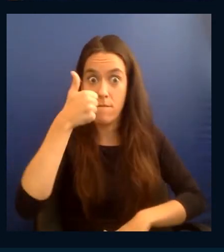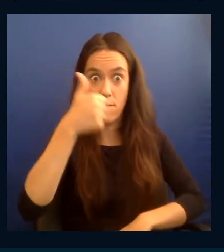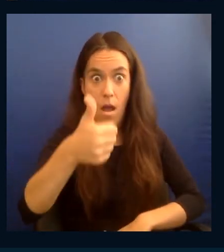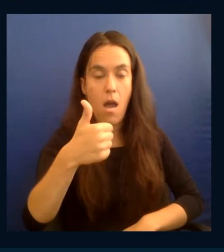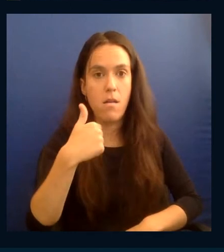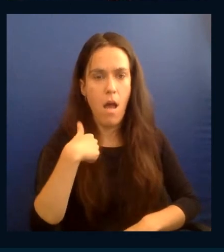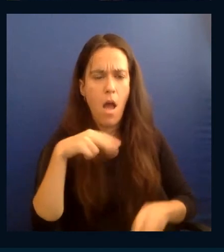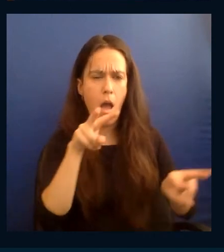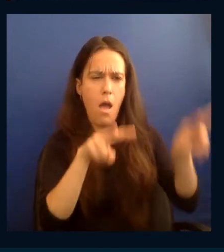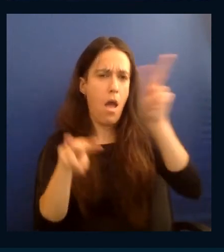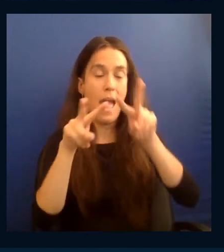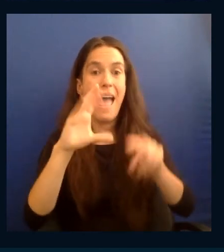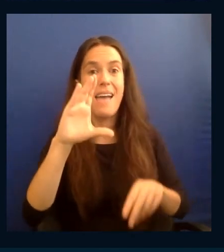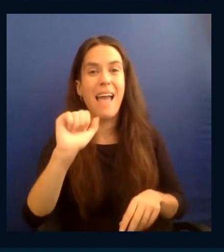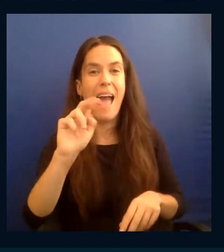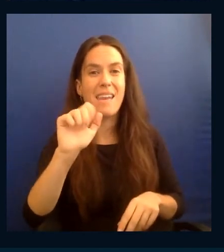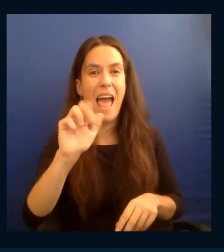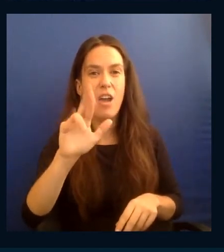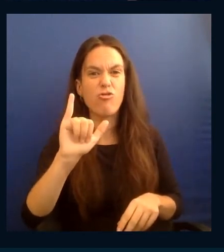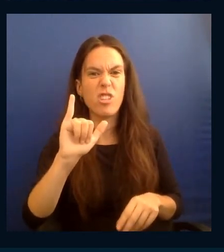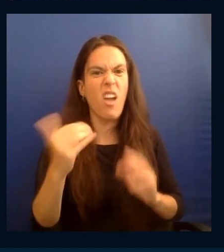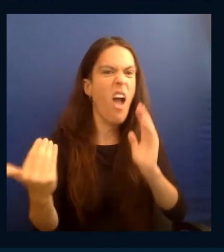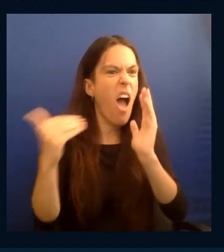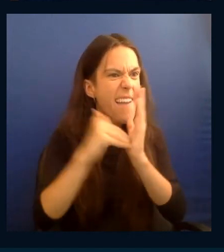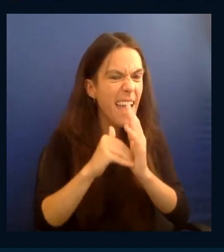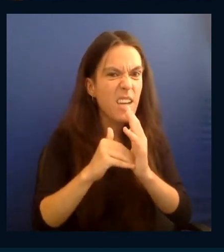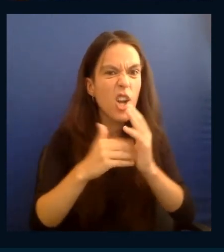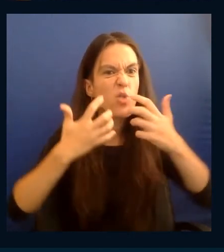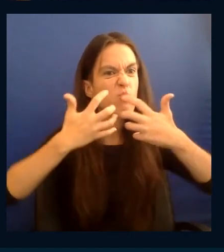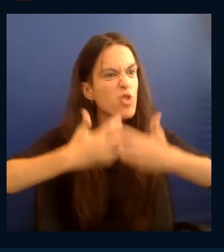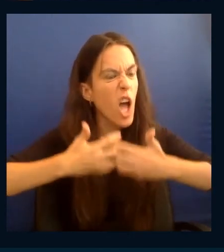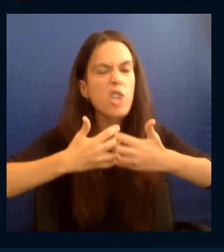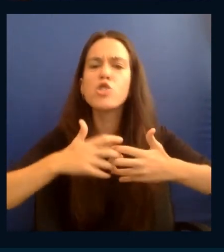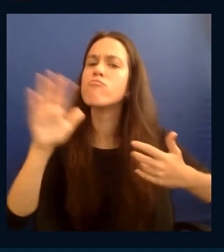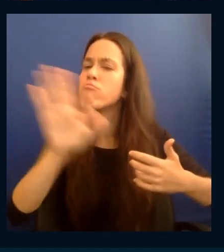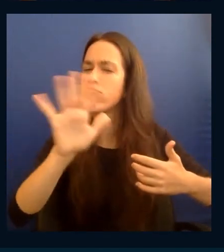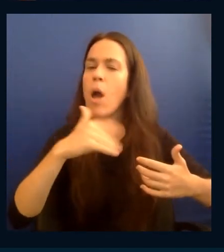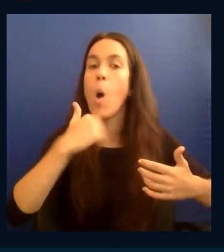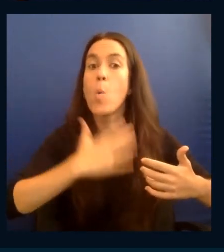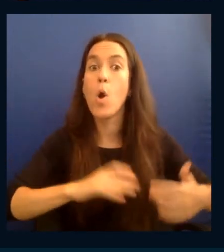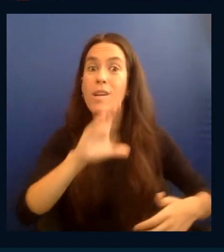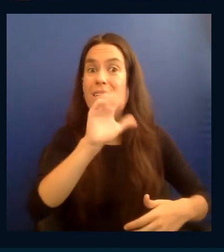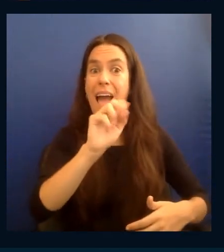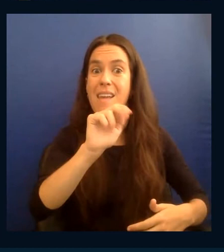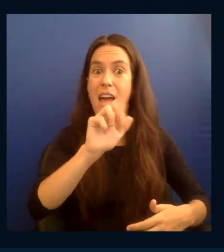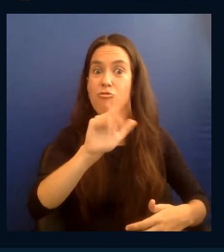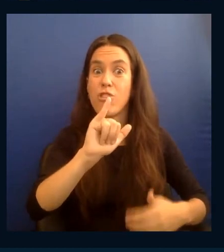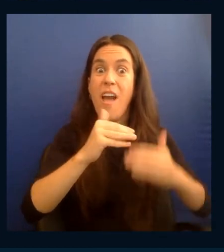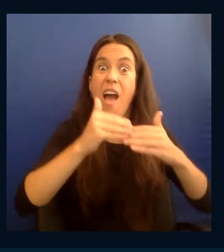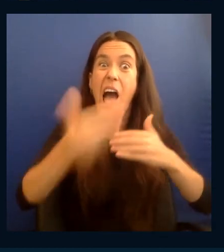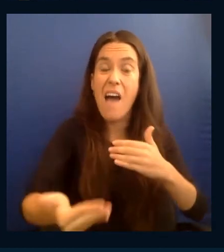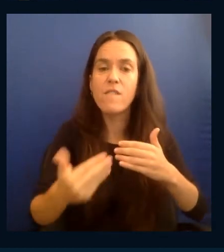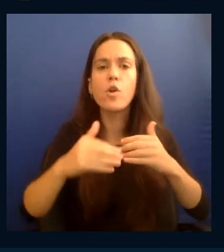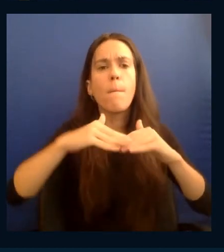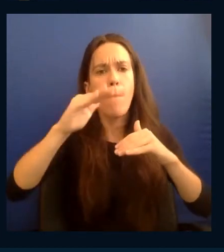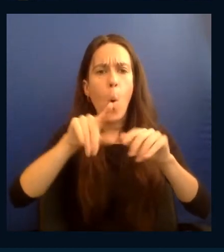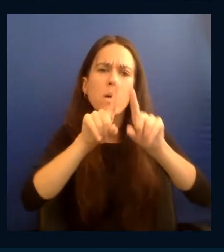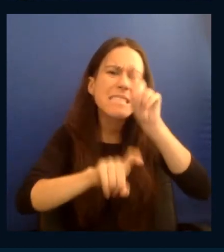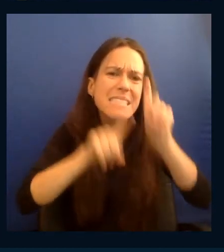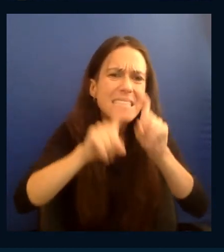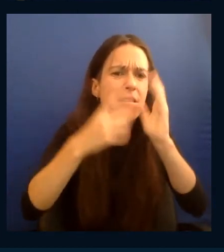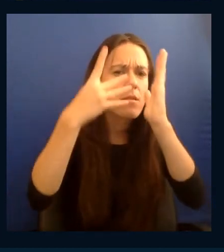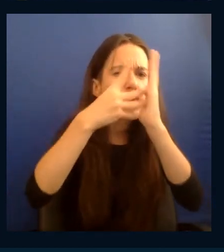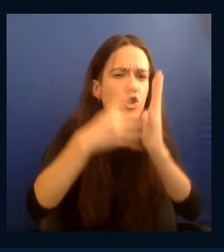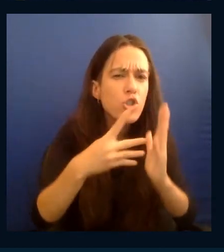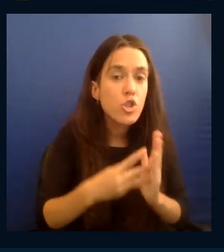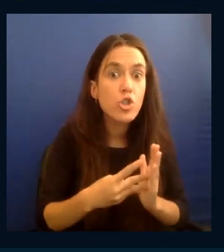after Canary, I don't want it to go to production just yet. I want some more checks in place. So that's exactly what we can do here. After